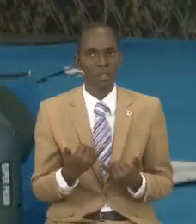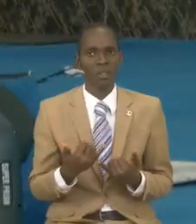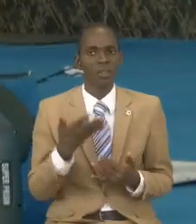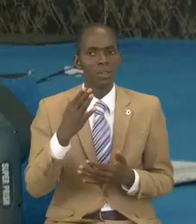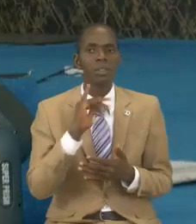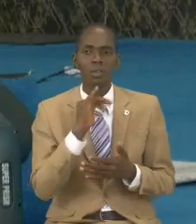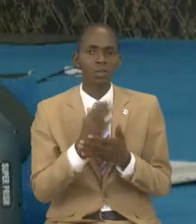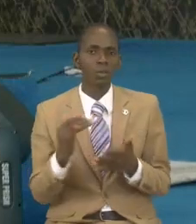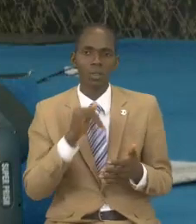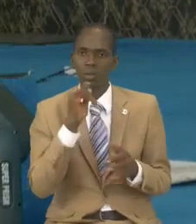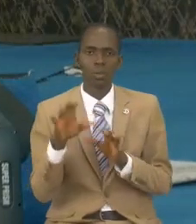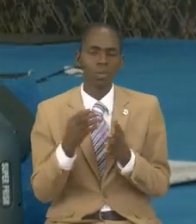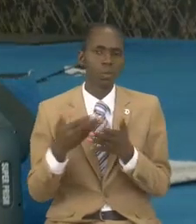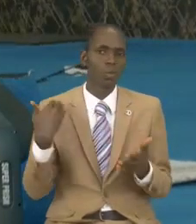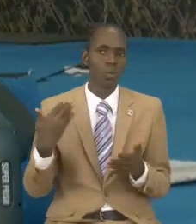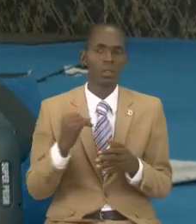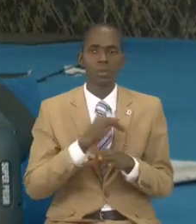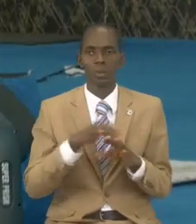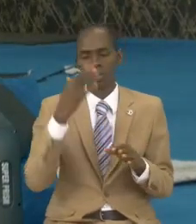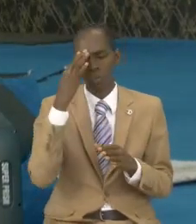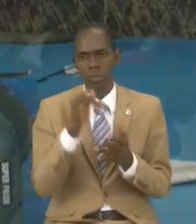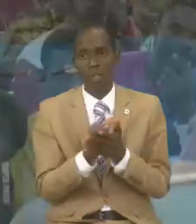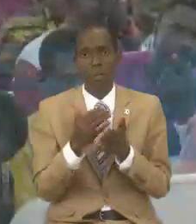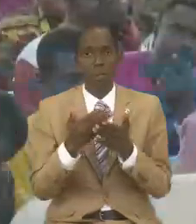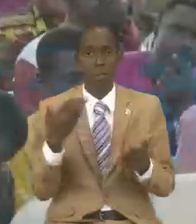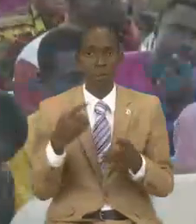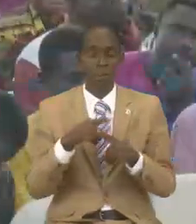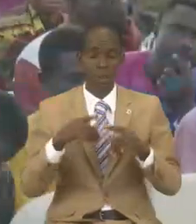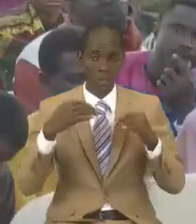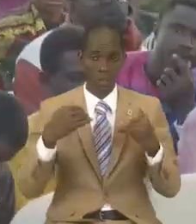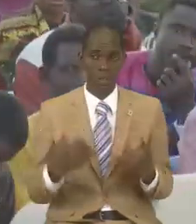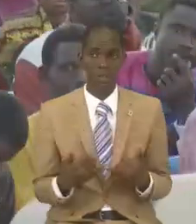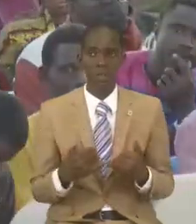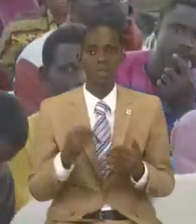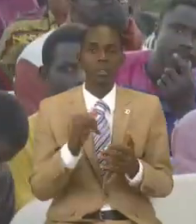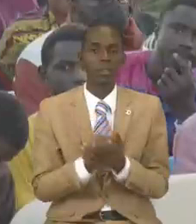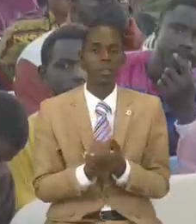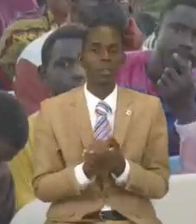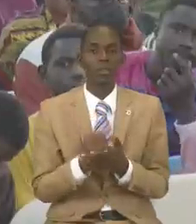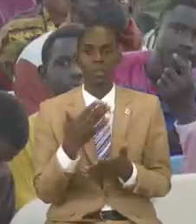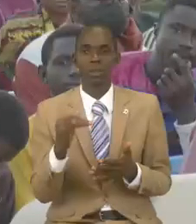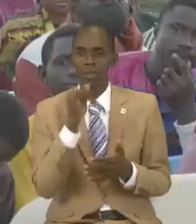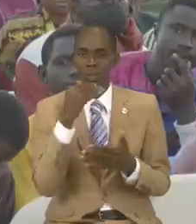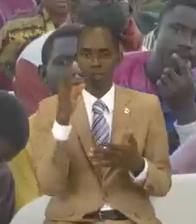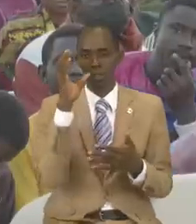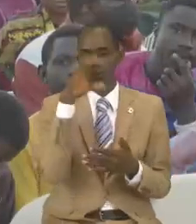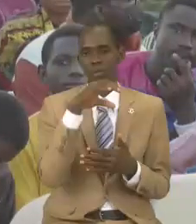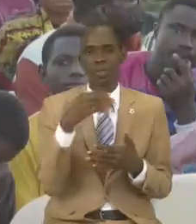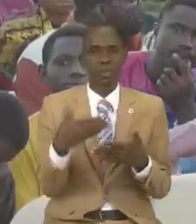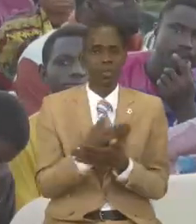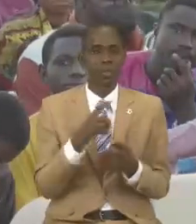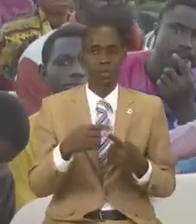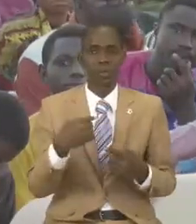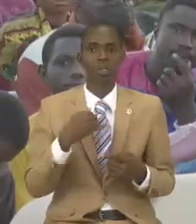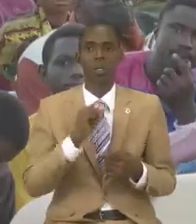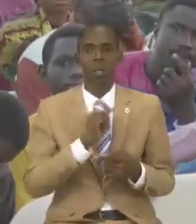before. I didn't know that verse before, but now that verse is very new to me. I am enlightened.